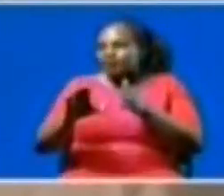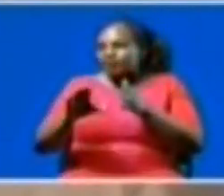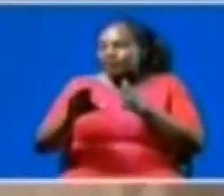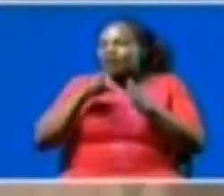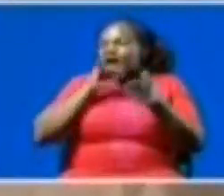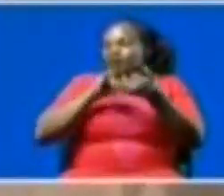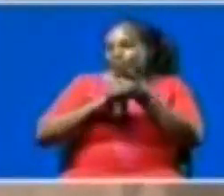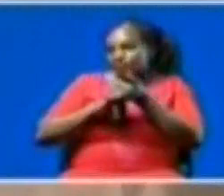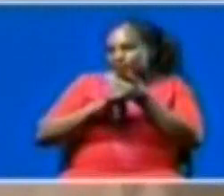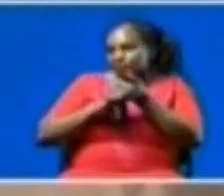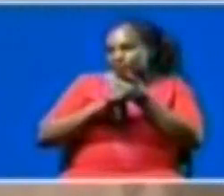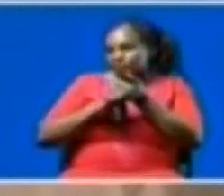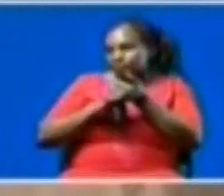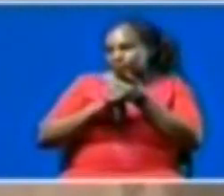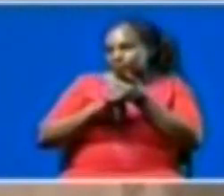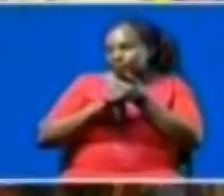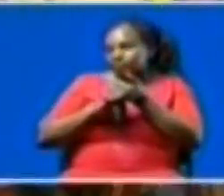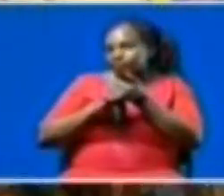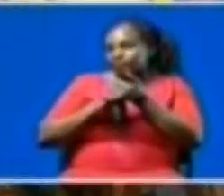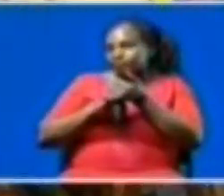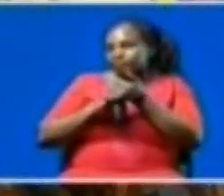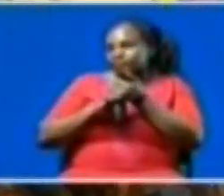her husband, Mr. Graham Shaw.